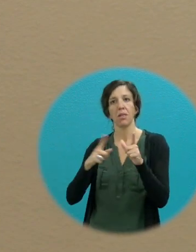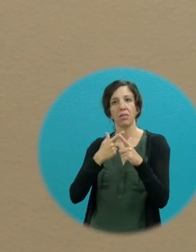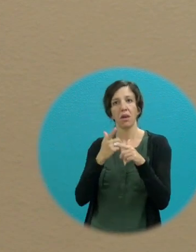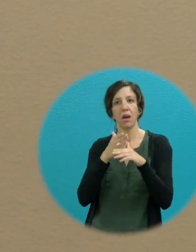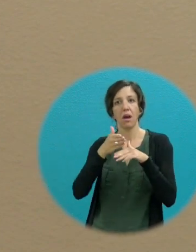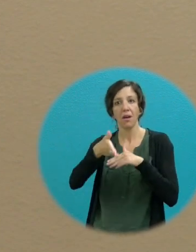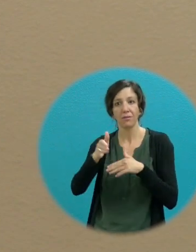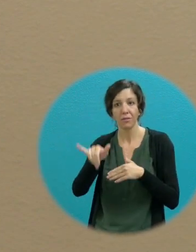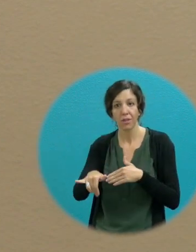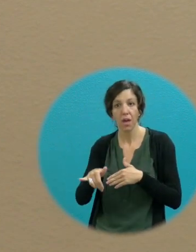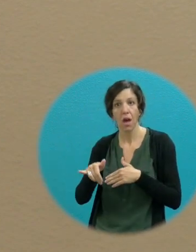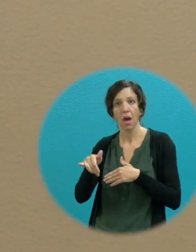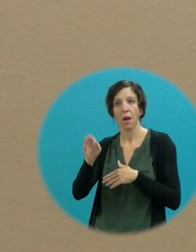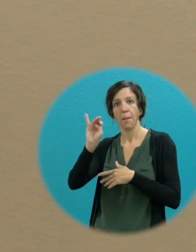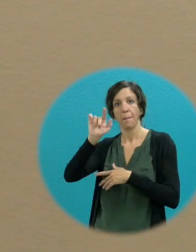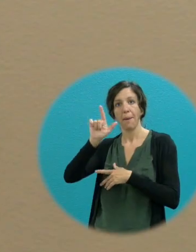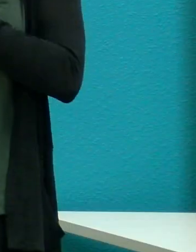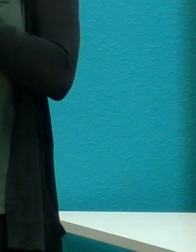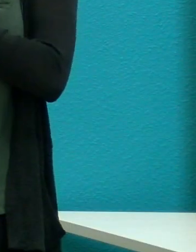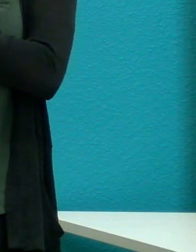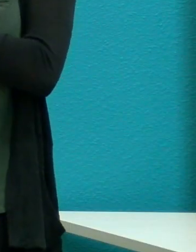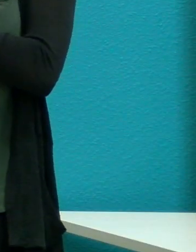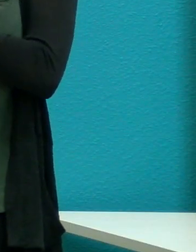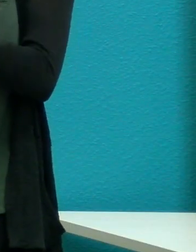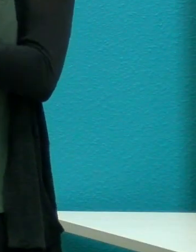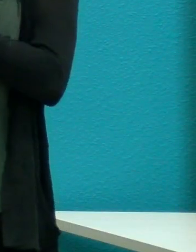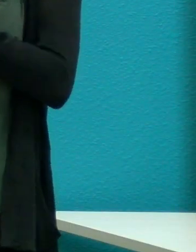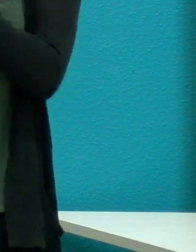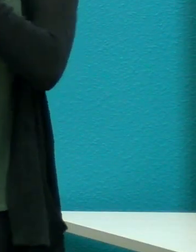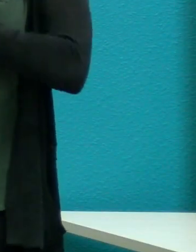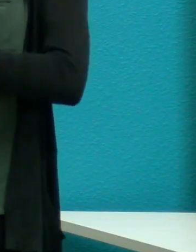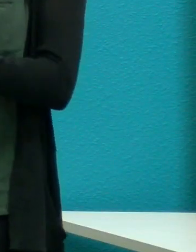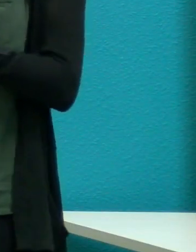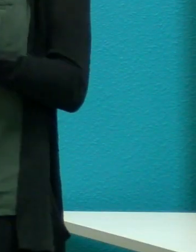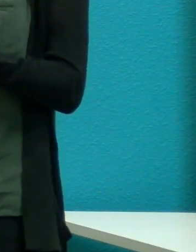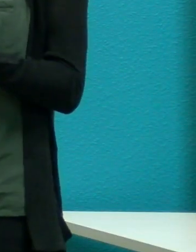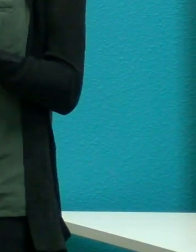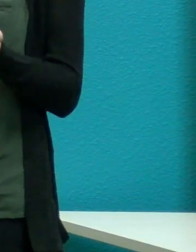causing a duplicate?